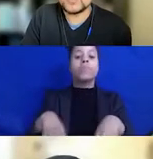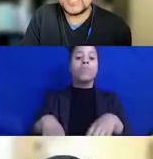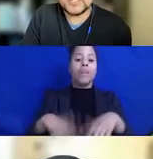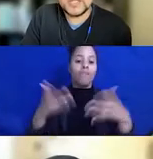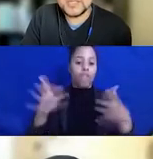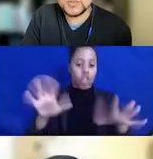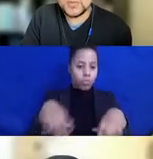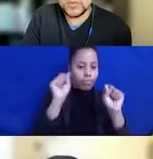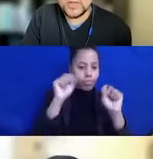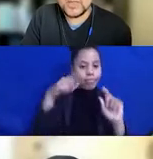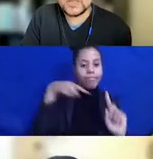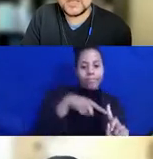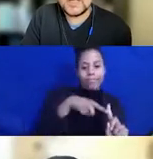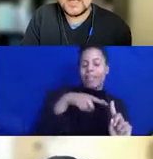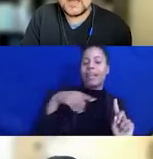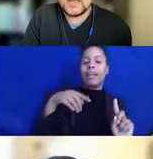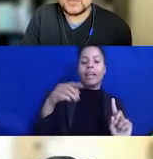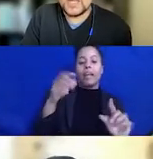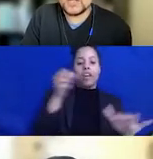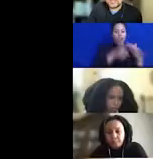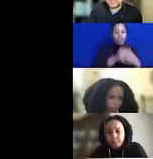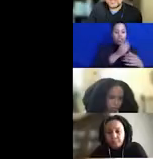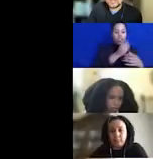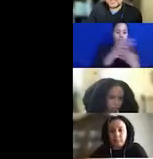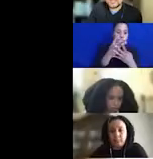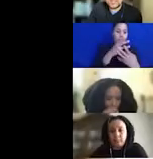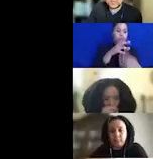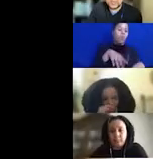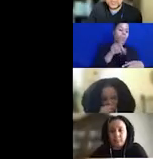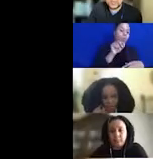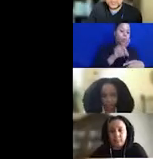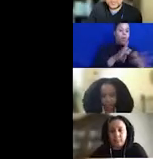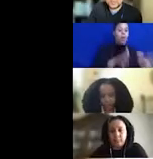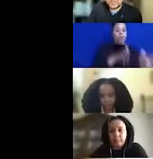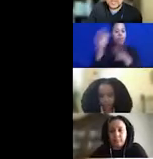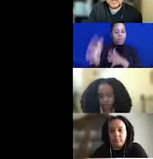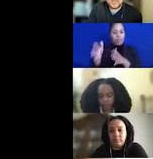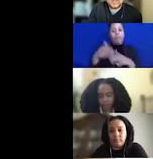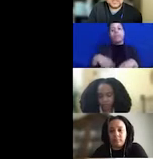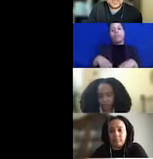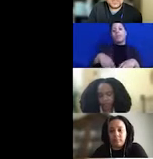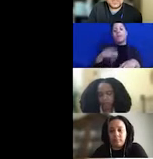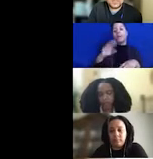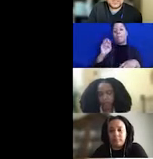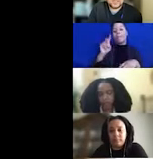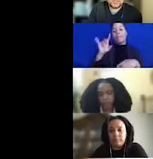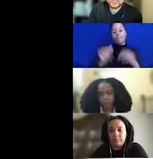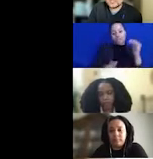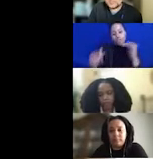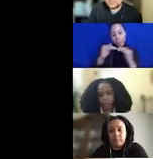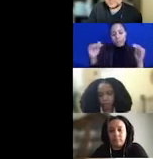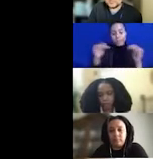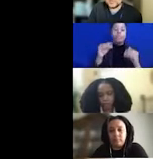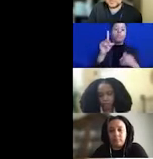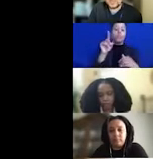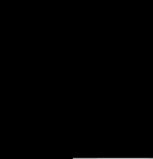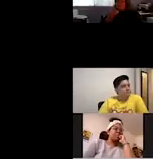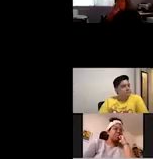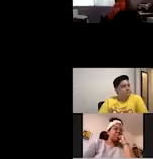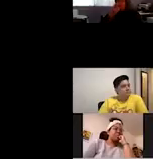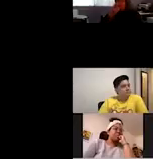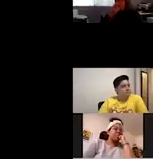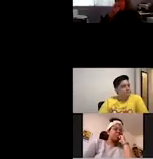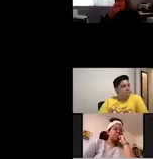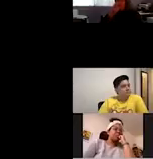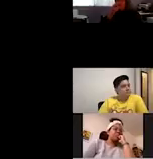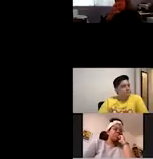a Media Justice 101, and a Racialized Disinfo 101. A lot of these really speak to the foundation